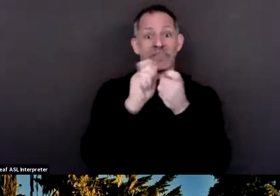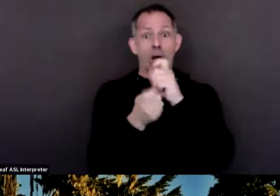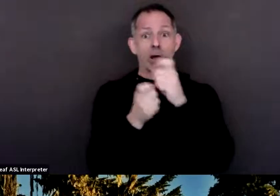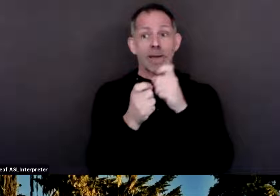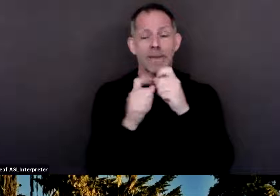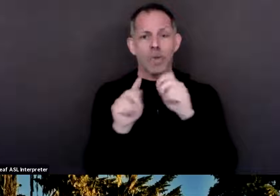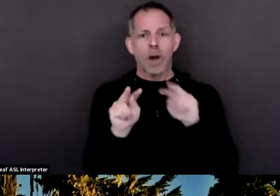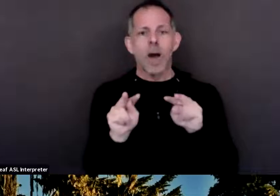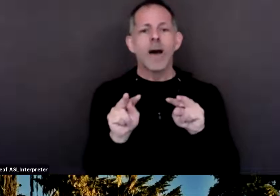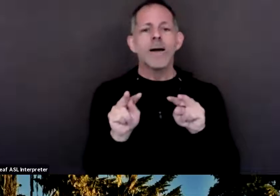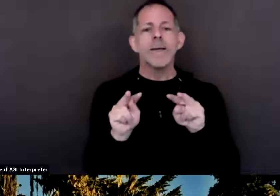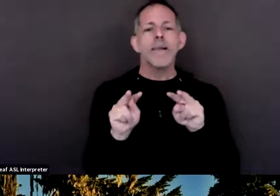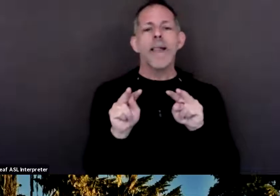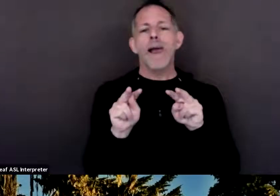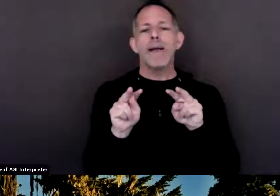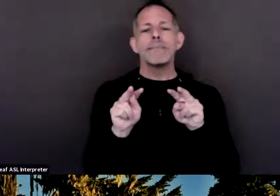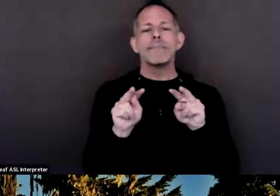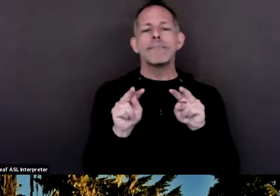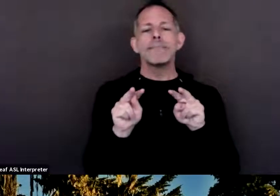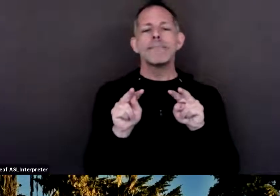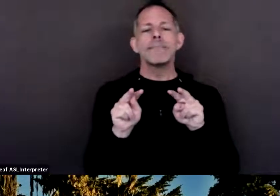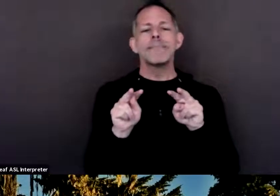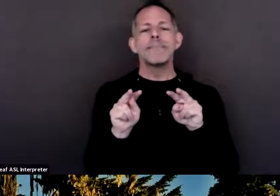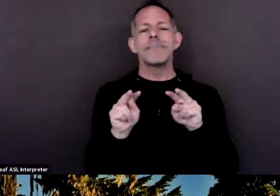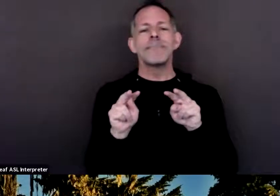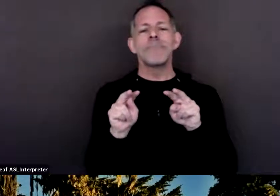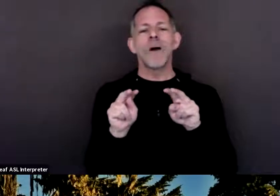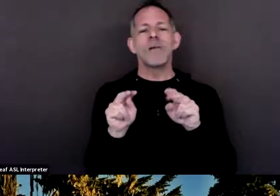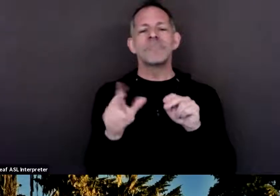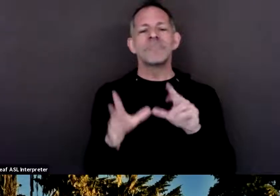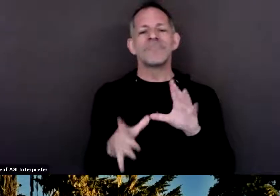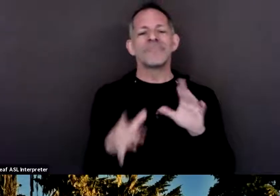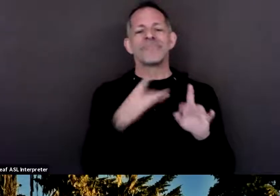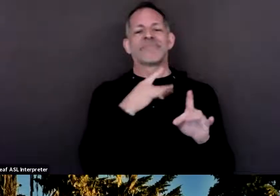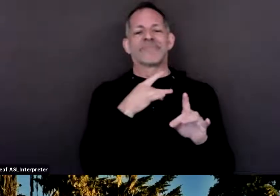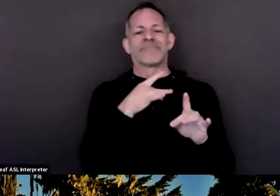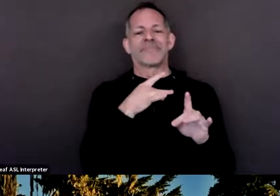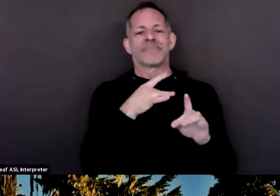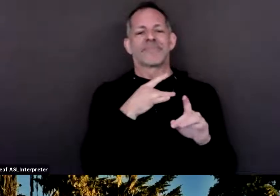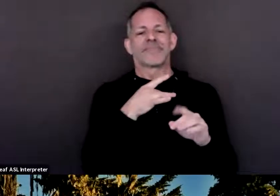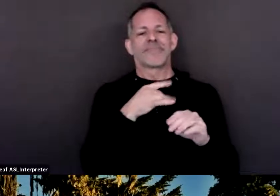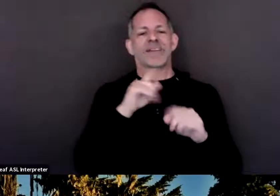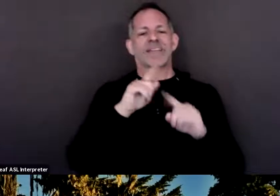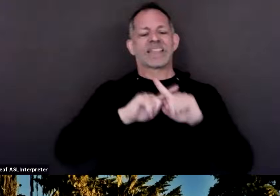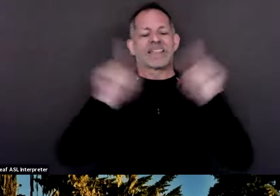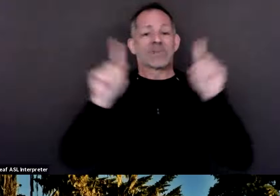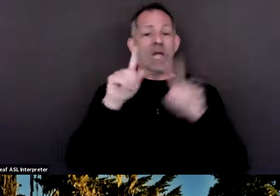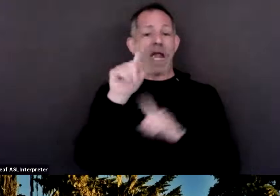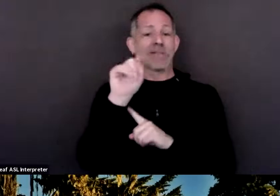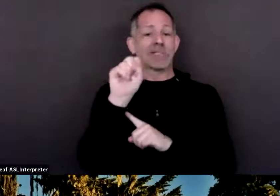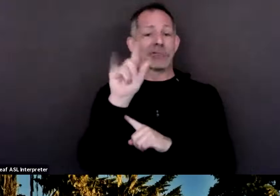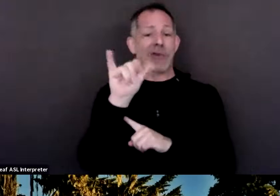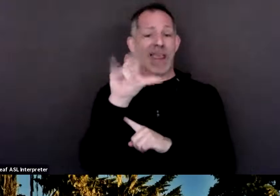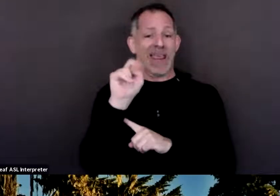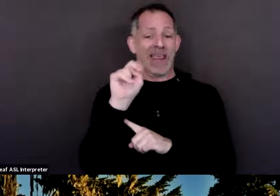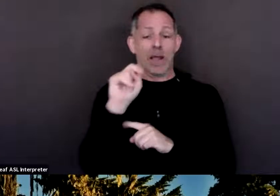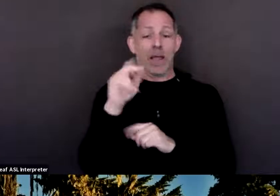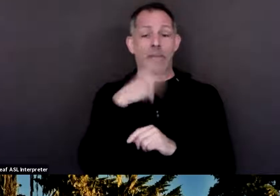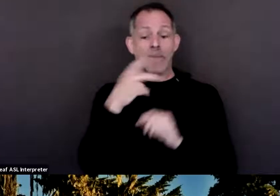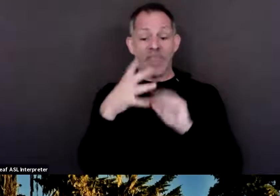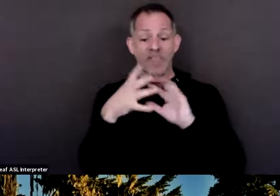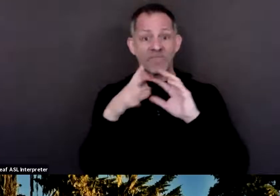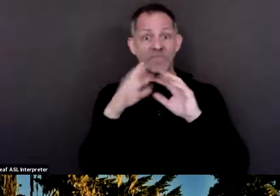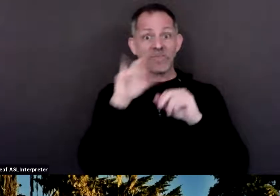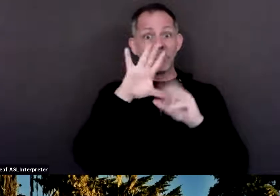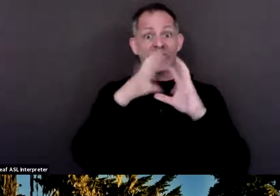for a strain that's less and less and less controlled by the vaccine. So I think until we reach a time